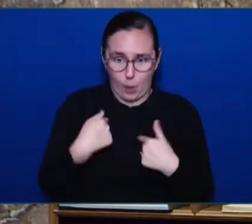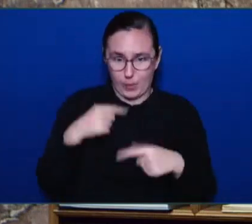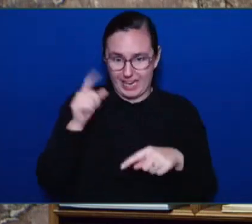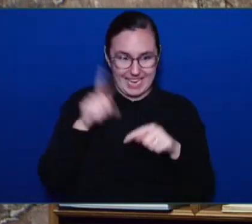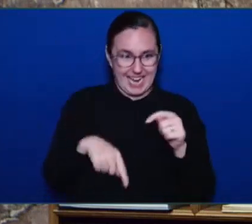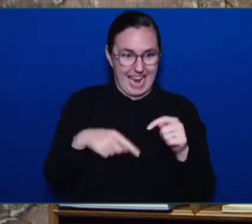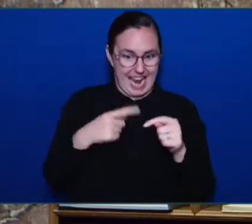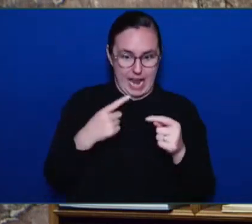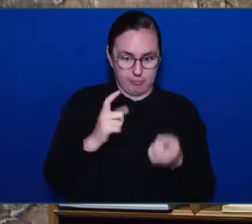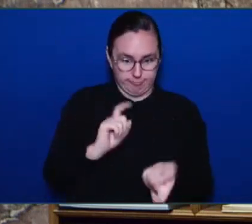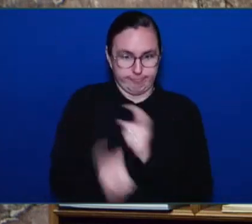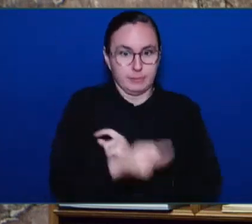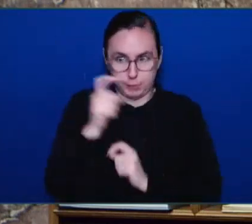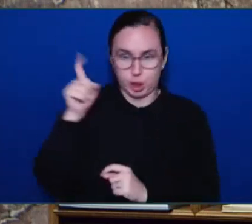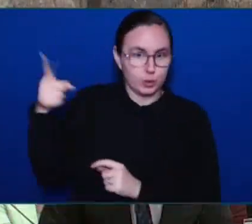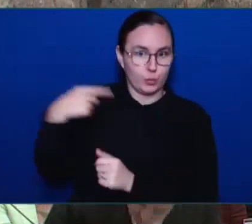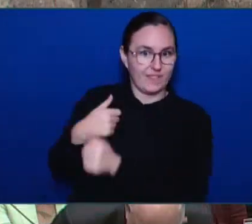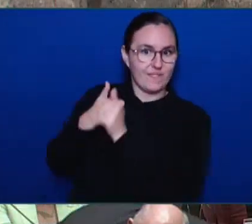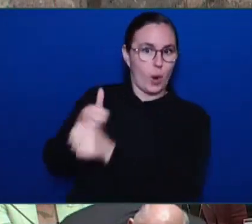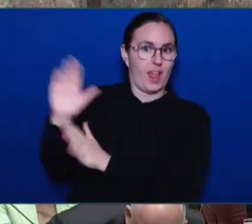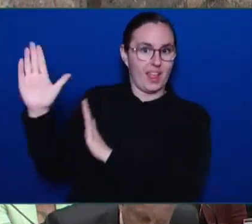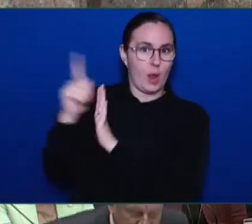It's unfortunate that they don't get that.